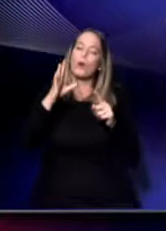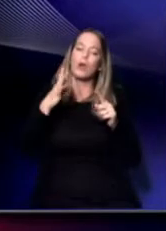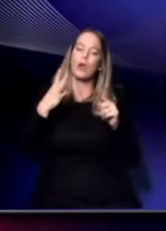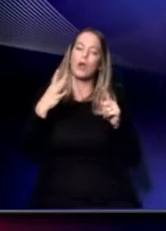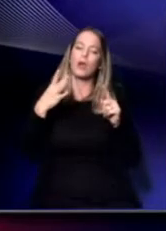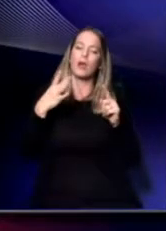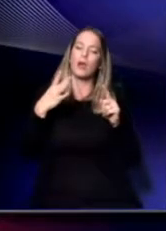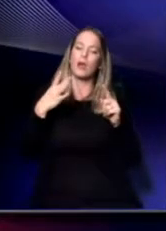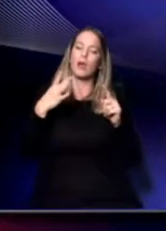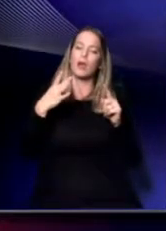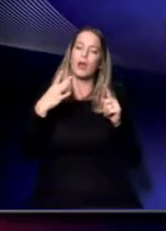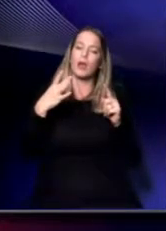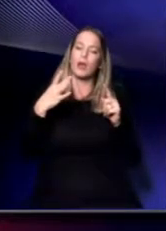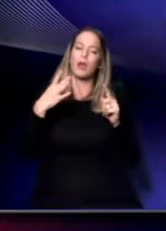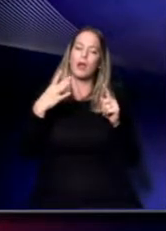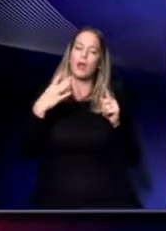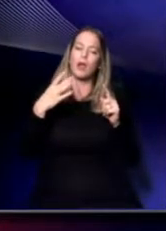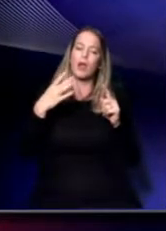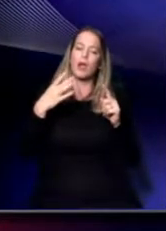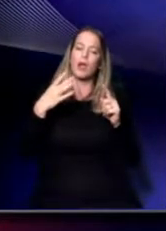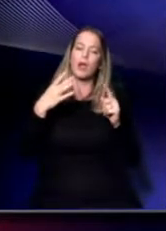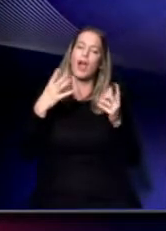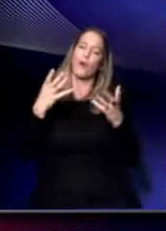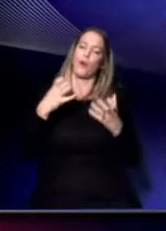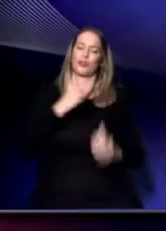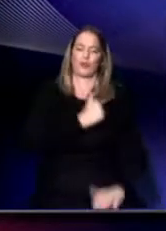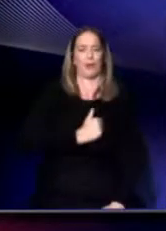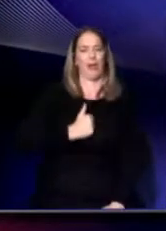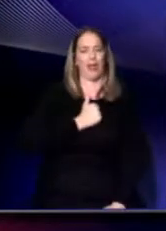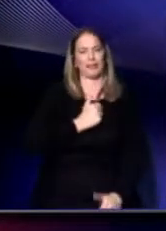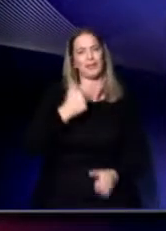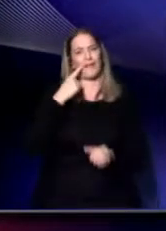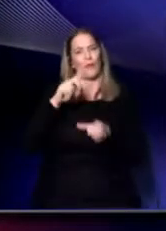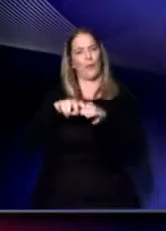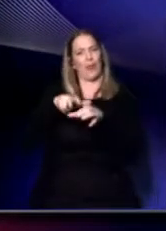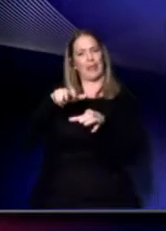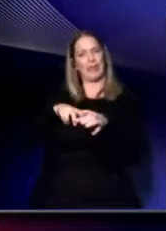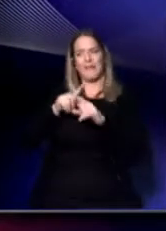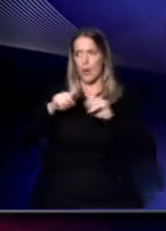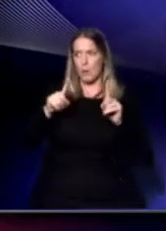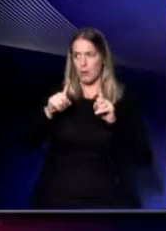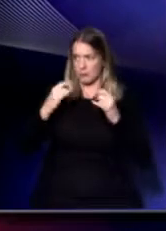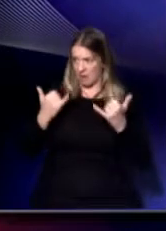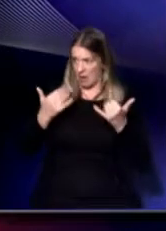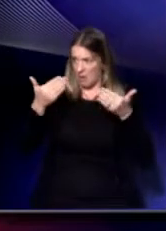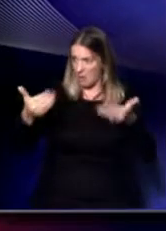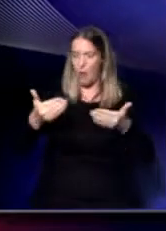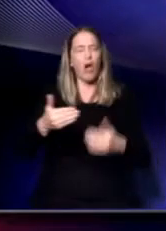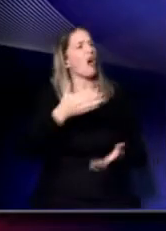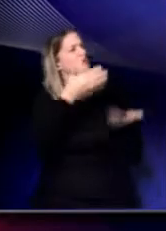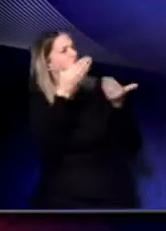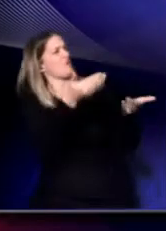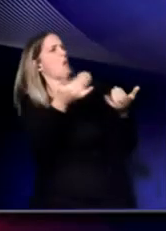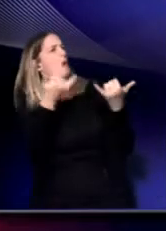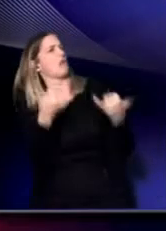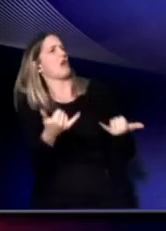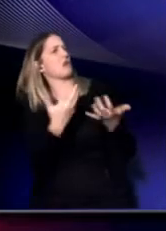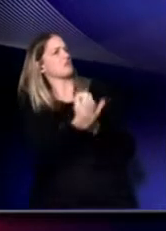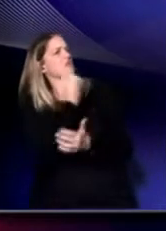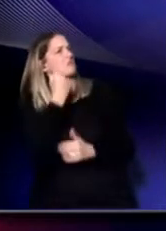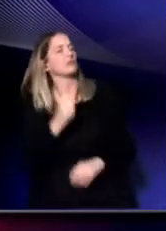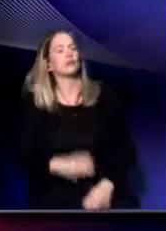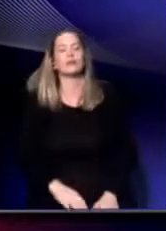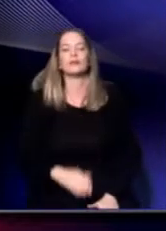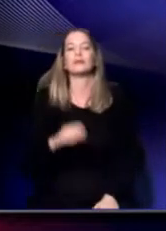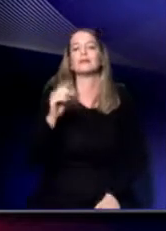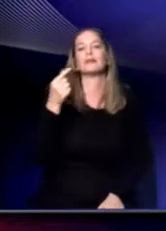give my regrets for leaving the board. And do you want me to do that later, or is it appropriate now? No, now it's fine. It's a good.